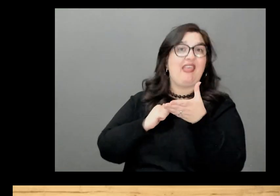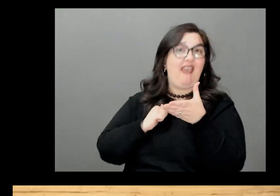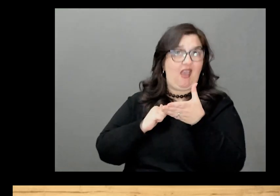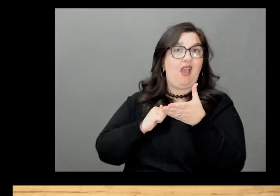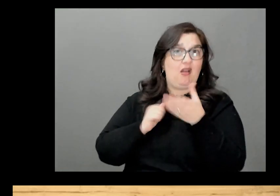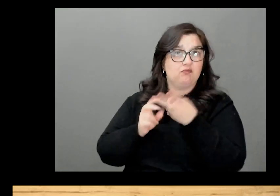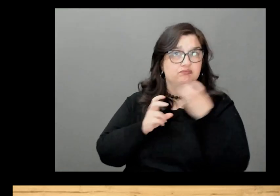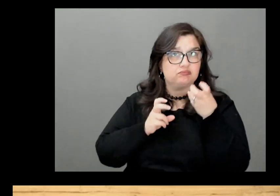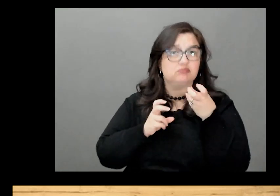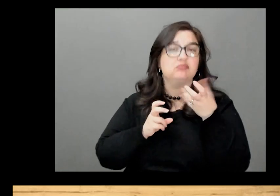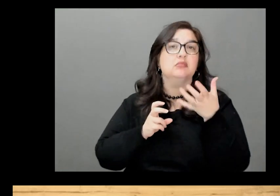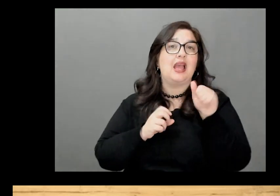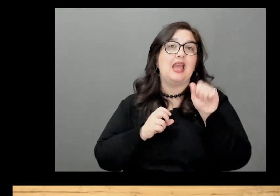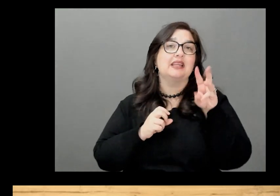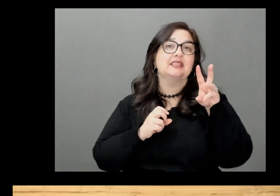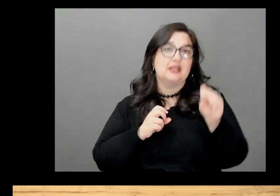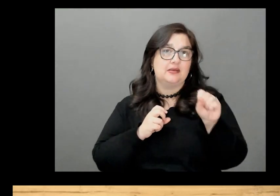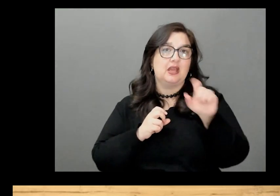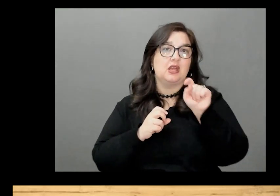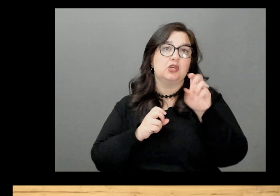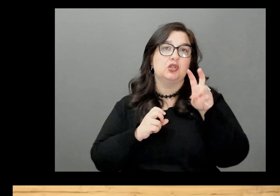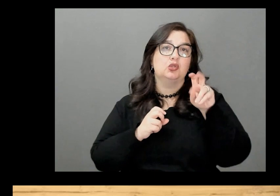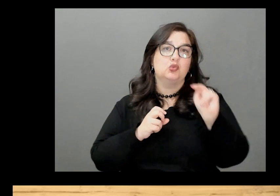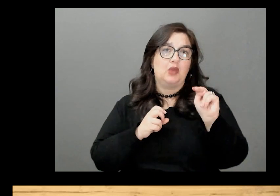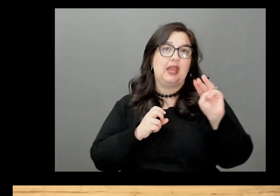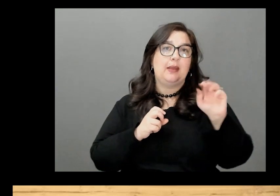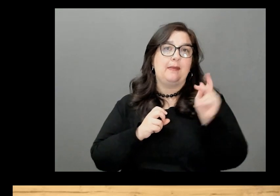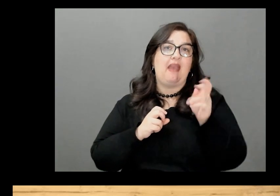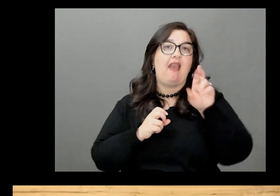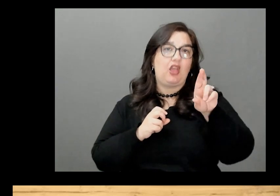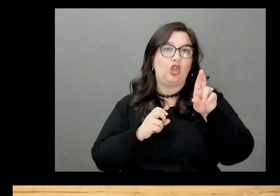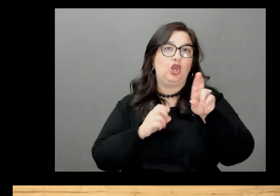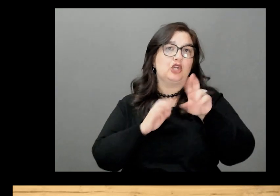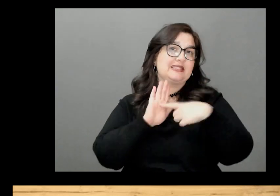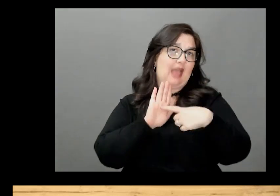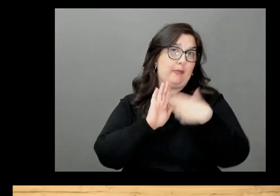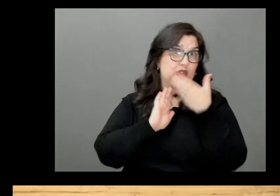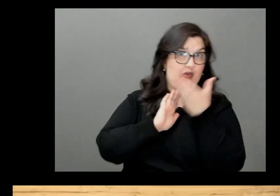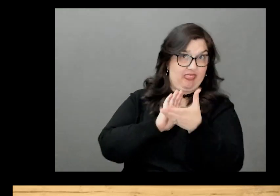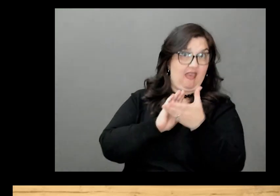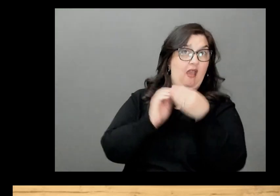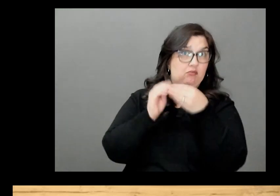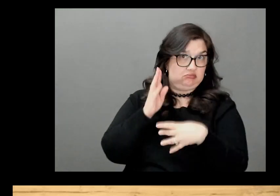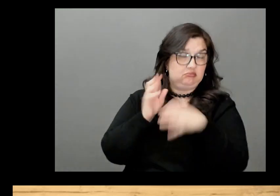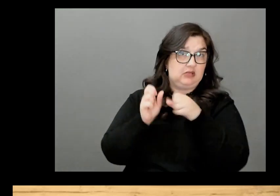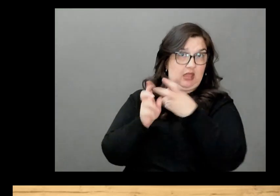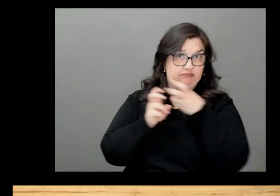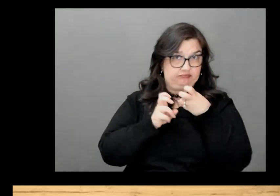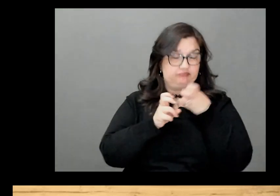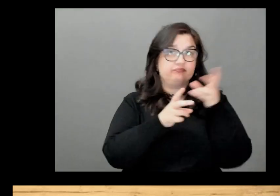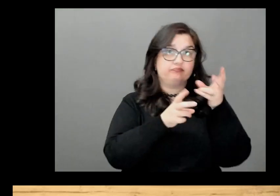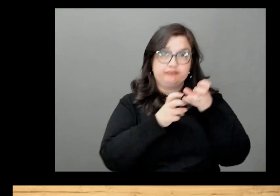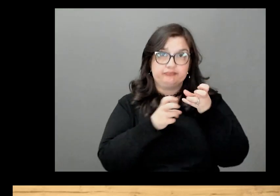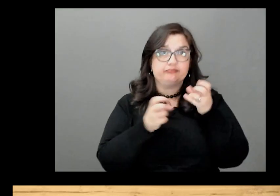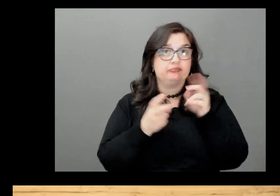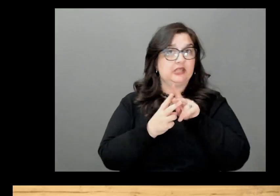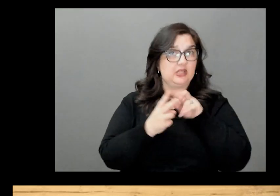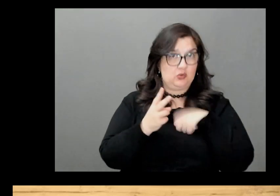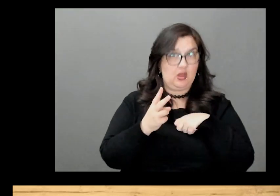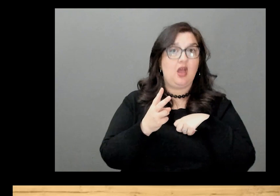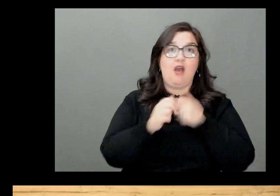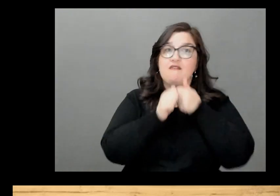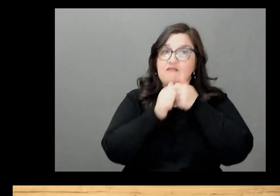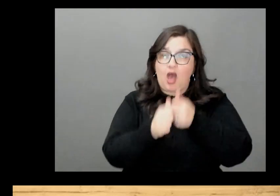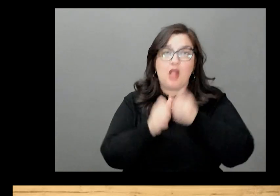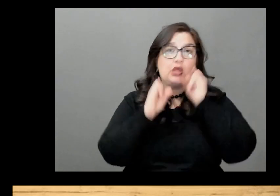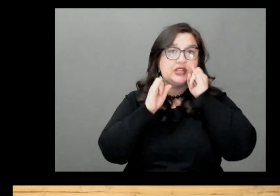called AWS IoT TwinMaker samples. And so that is, the best place to, follow through the instructions to install